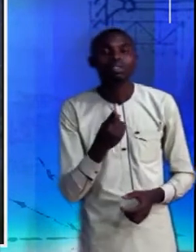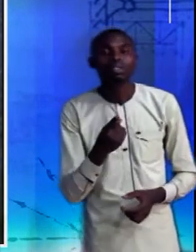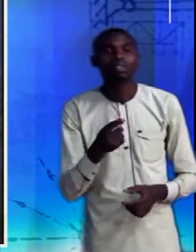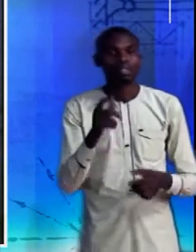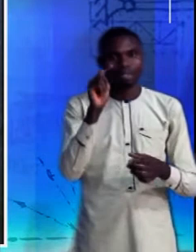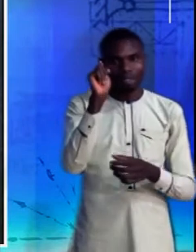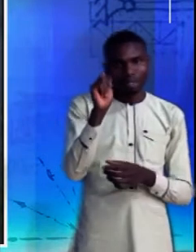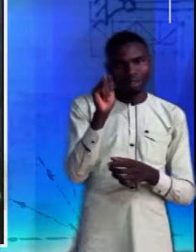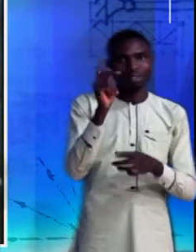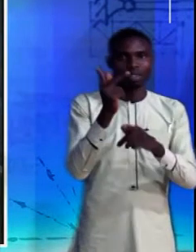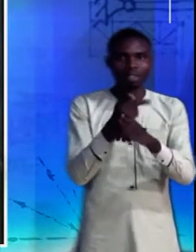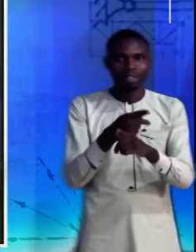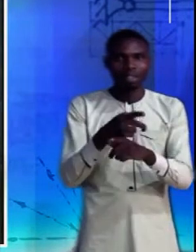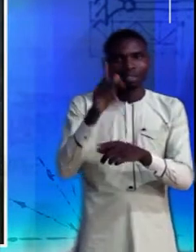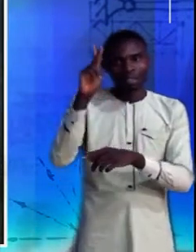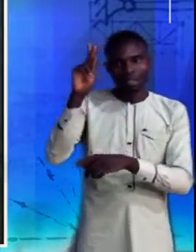30,